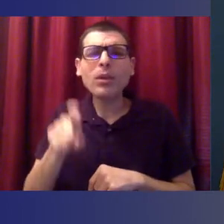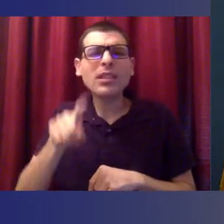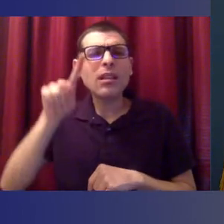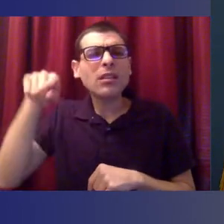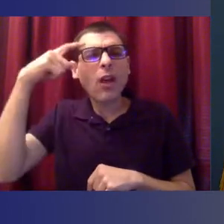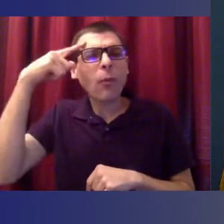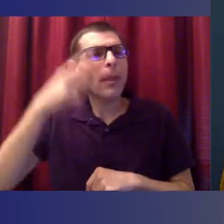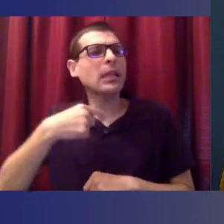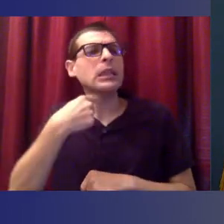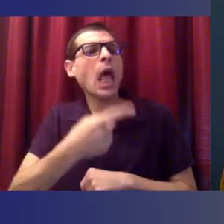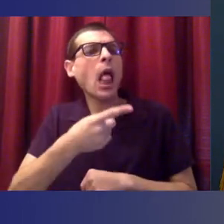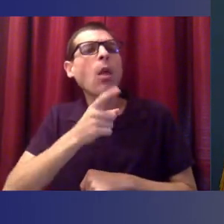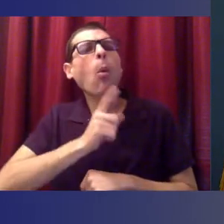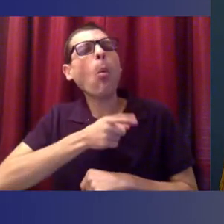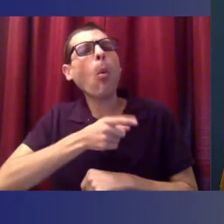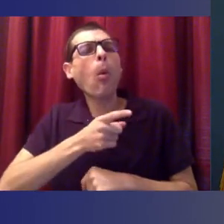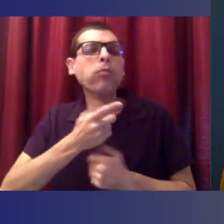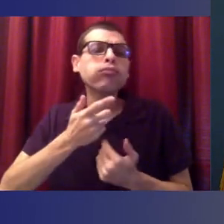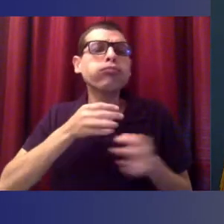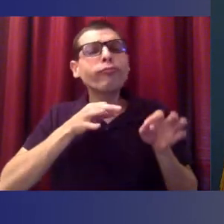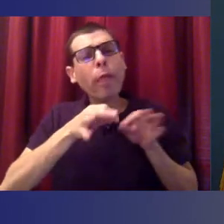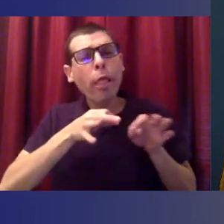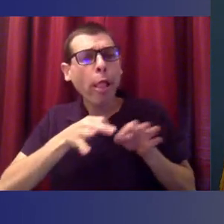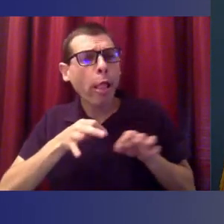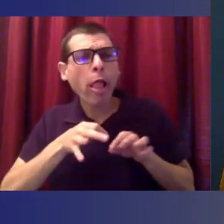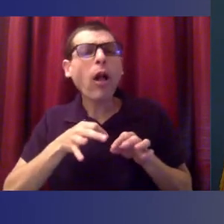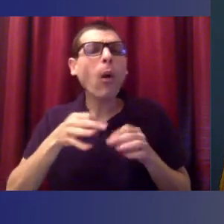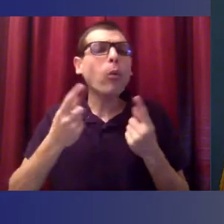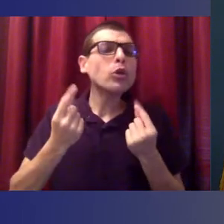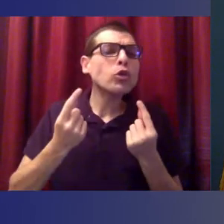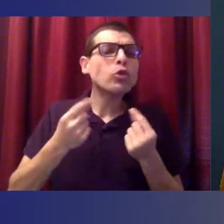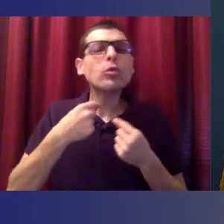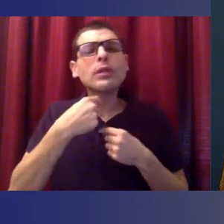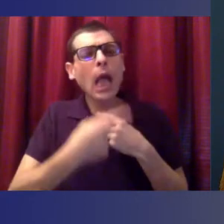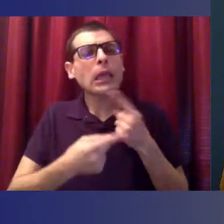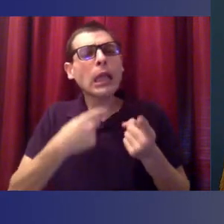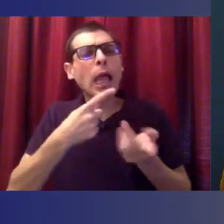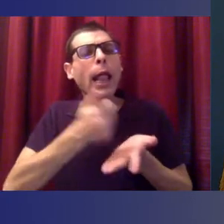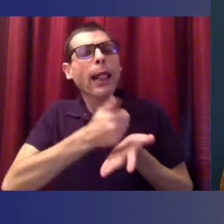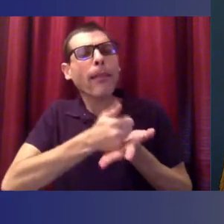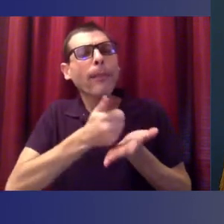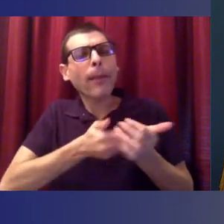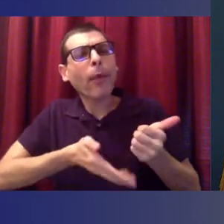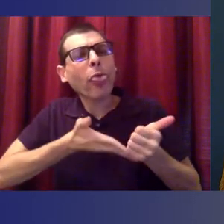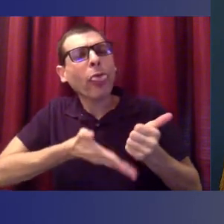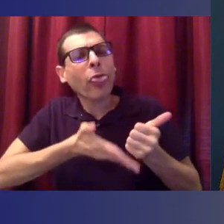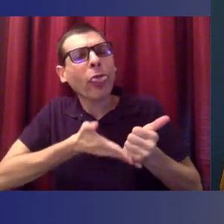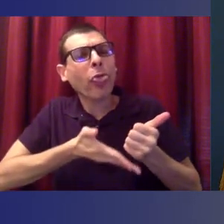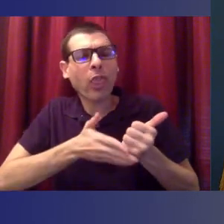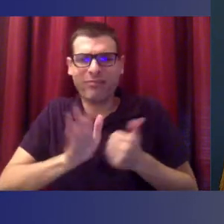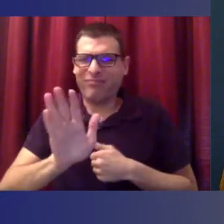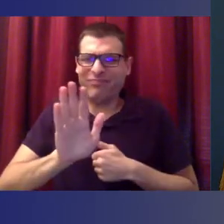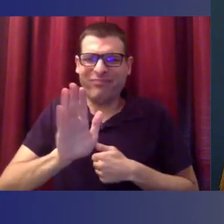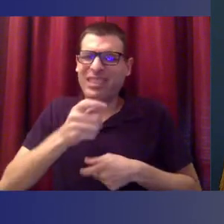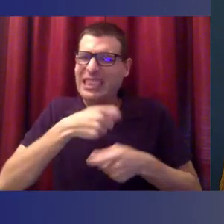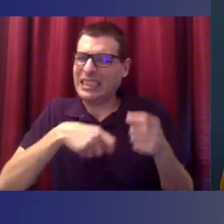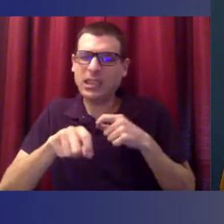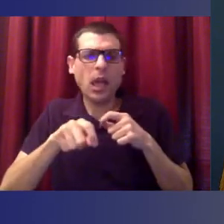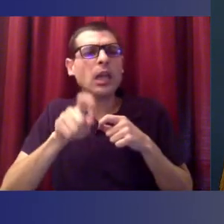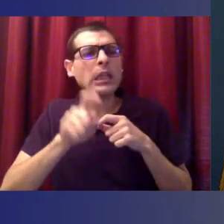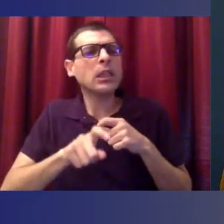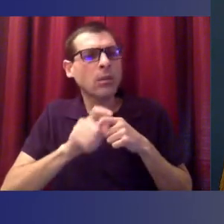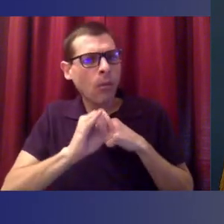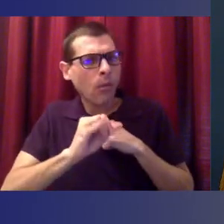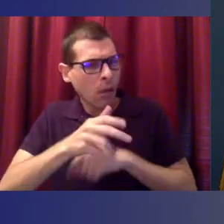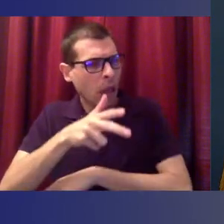wrong or how harms can be repaired. They already hold deep wells of wisdom and creativity,